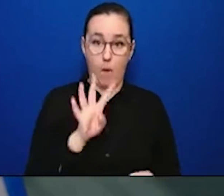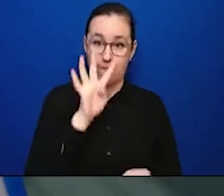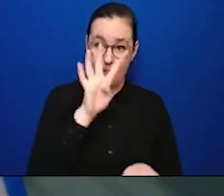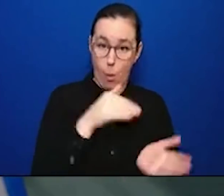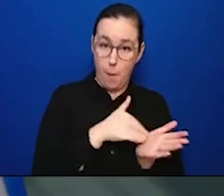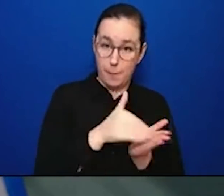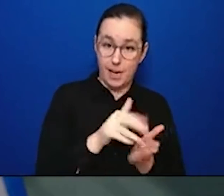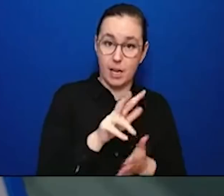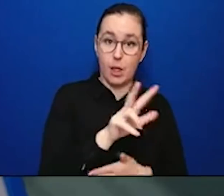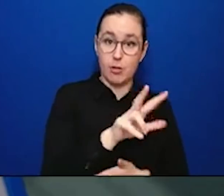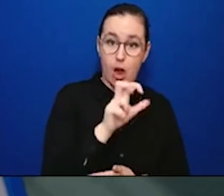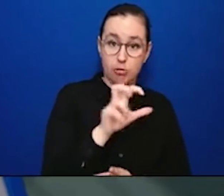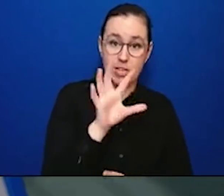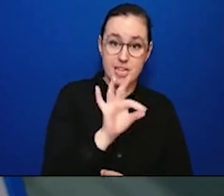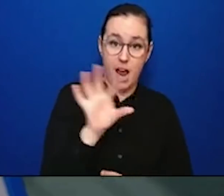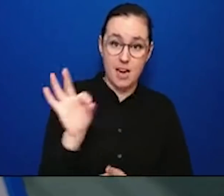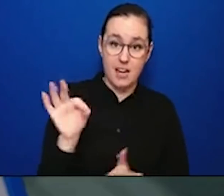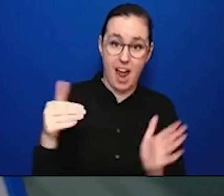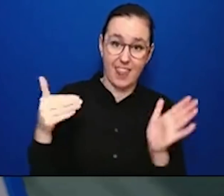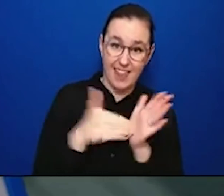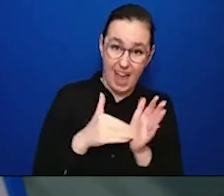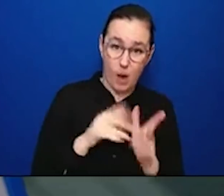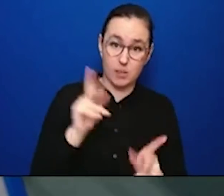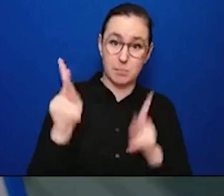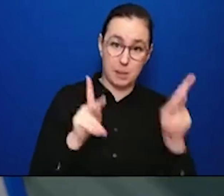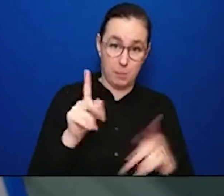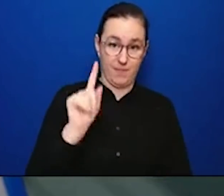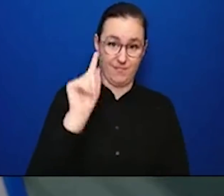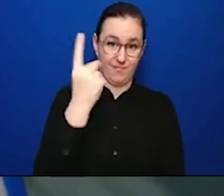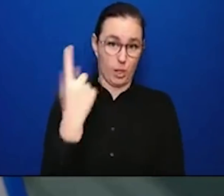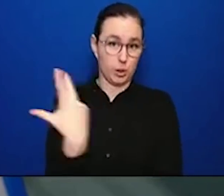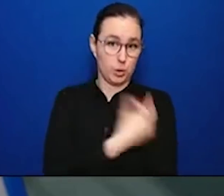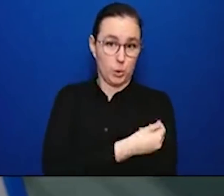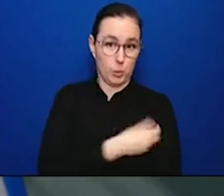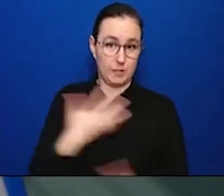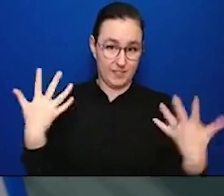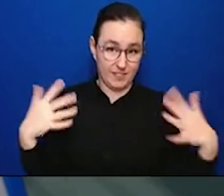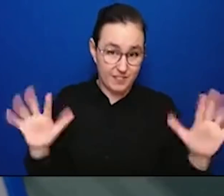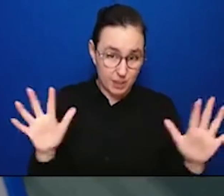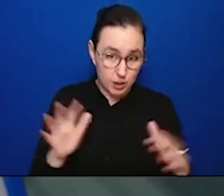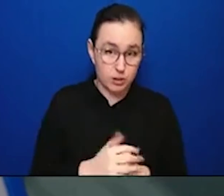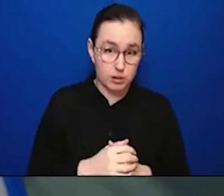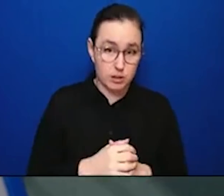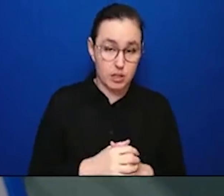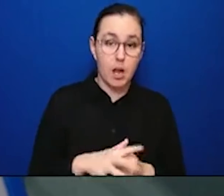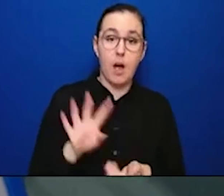4,399,771 British Columbians have received their first dose immunization from COVID-19,